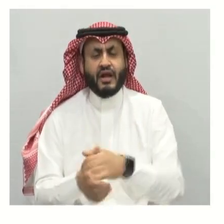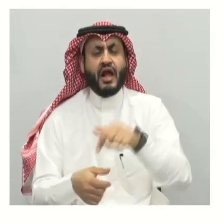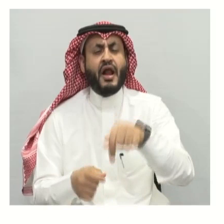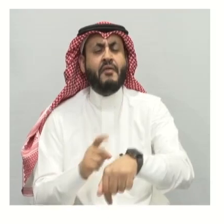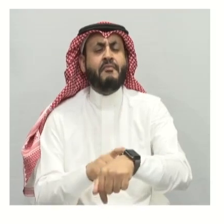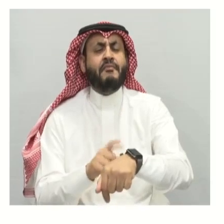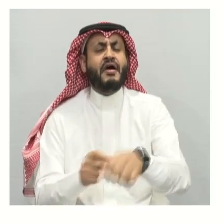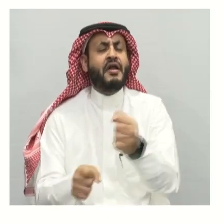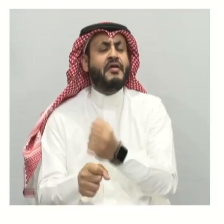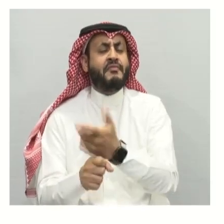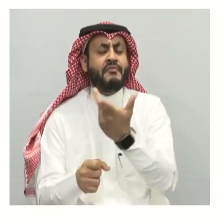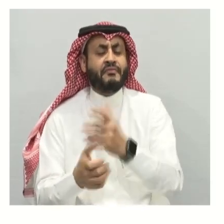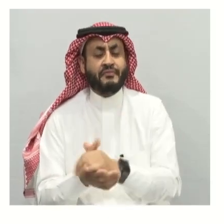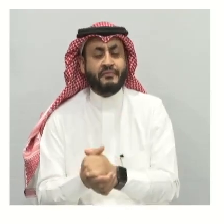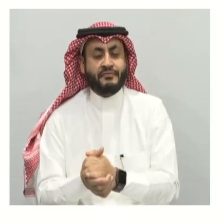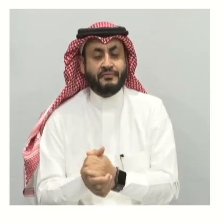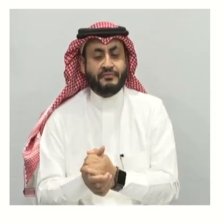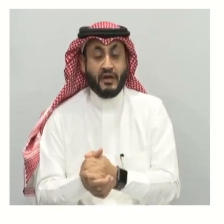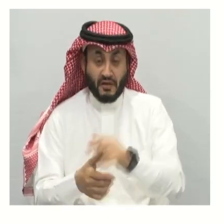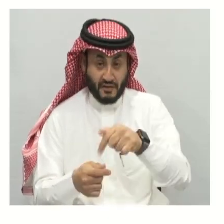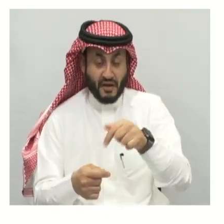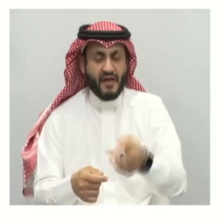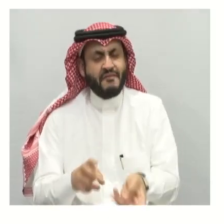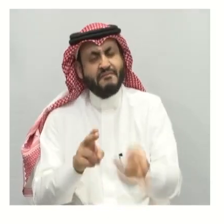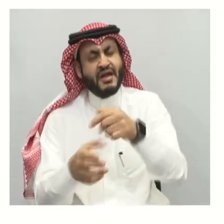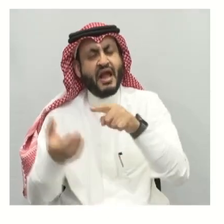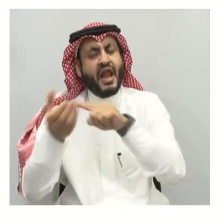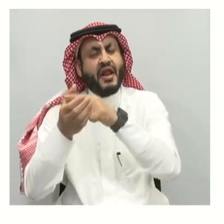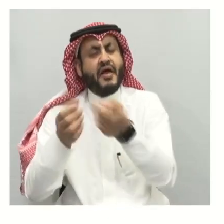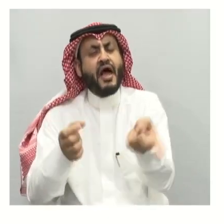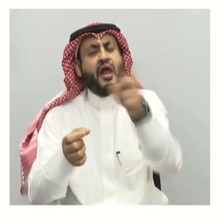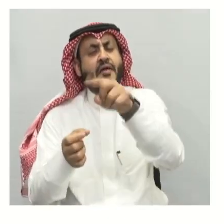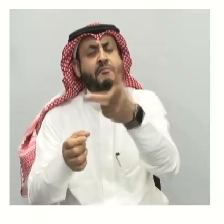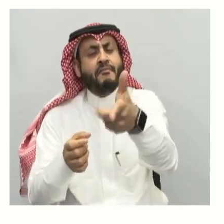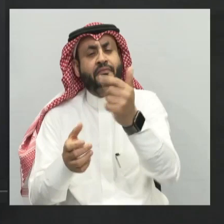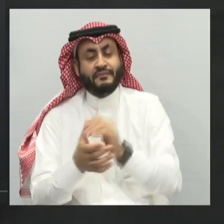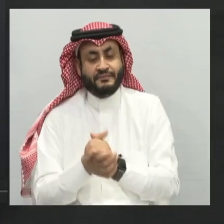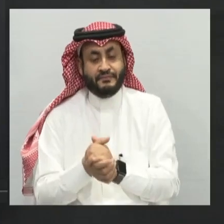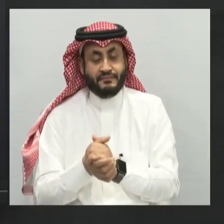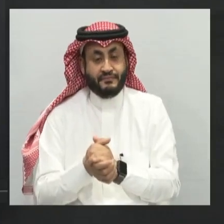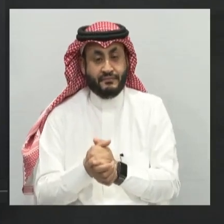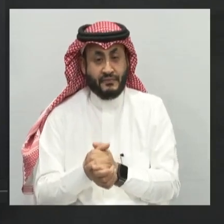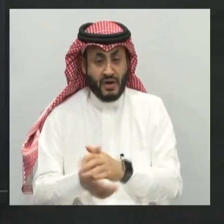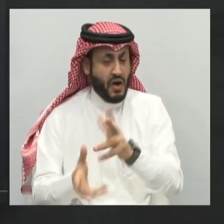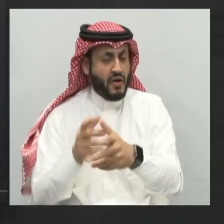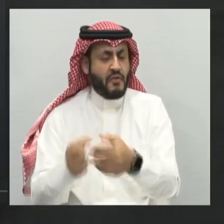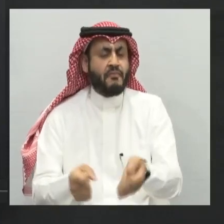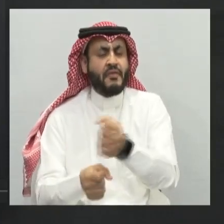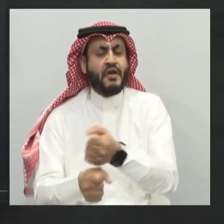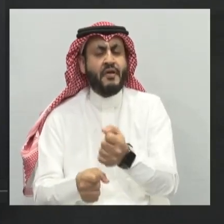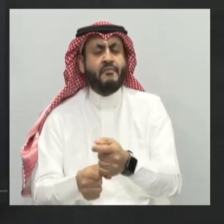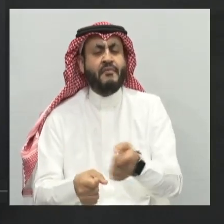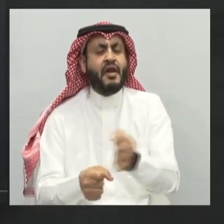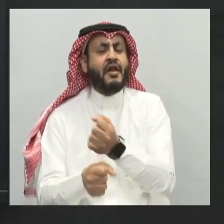today might make who you are tomorrow. So we've been talking about days and what you do during your day,